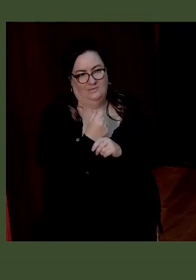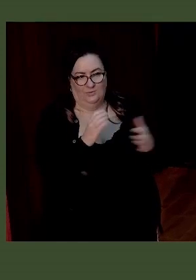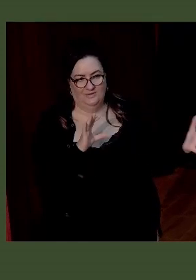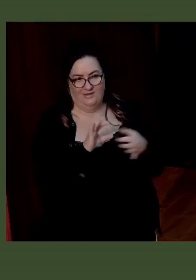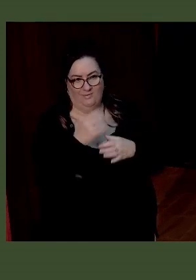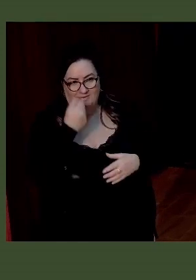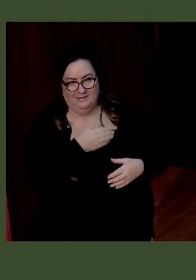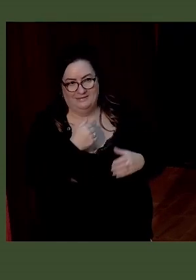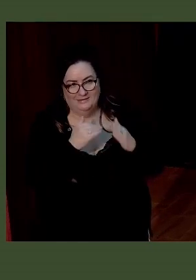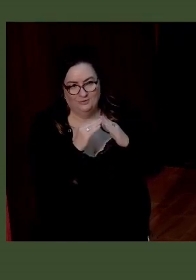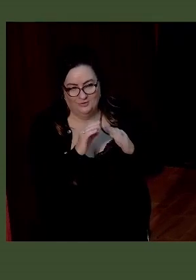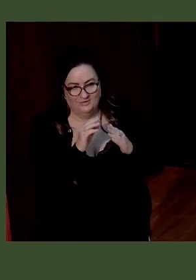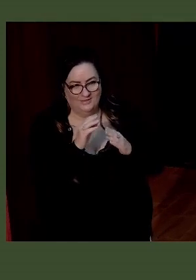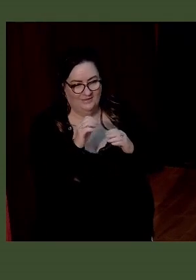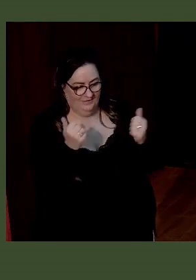houses.